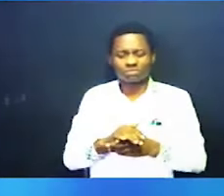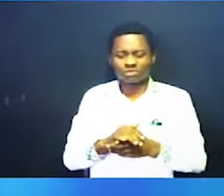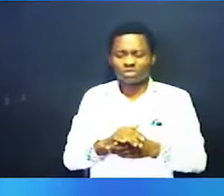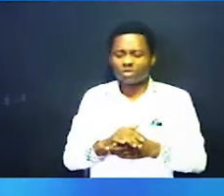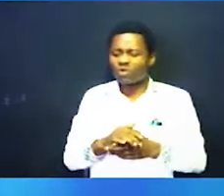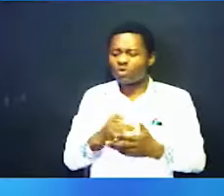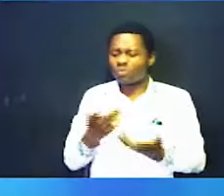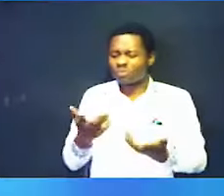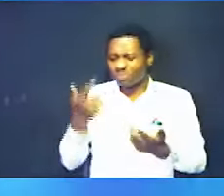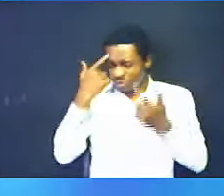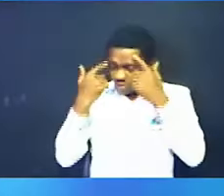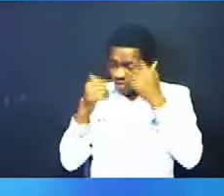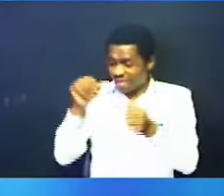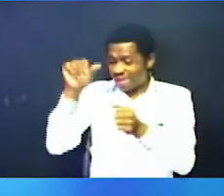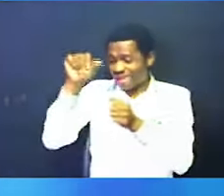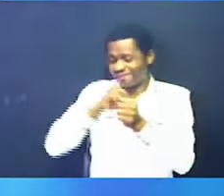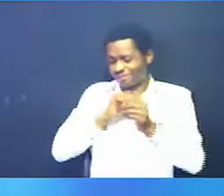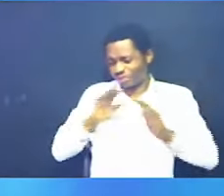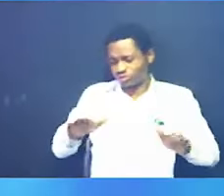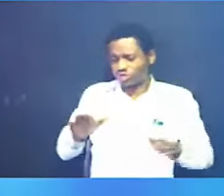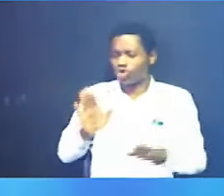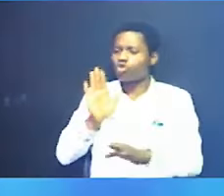by their father?